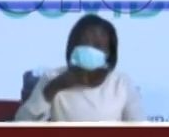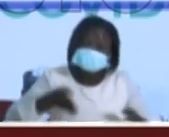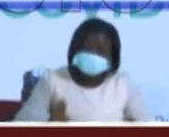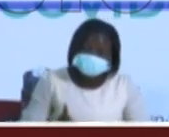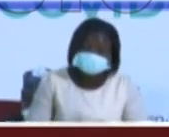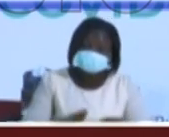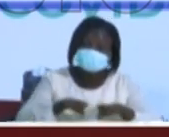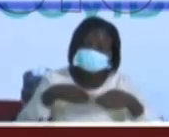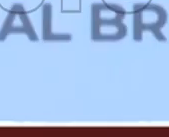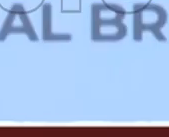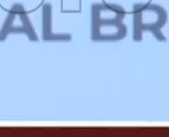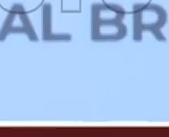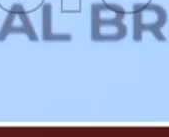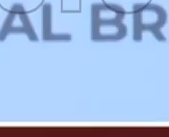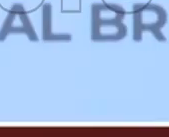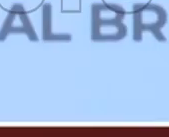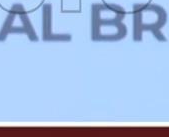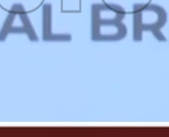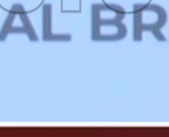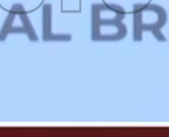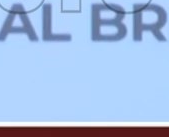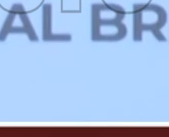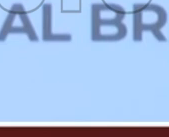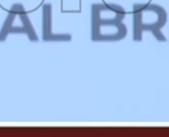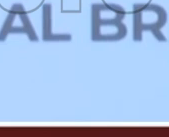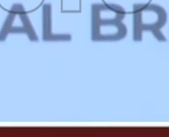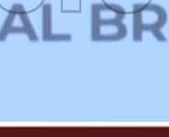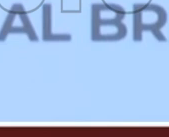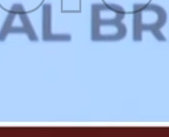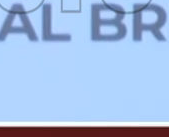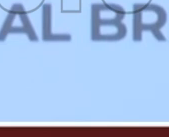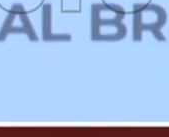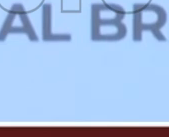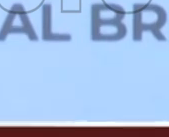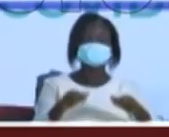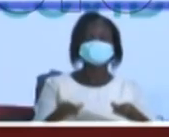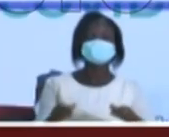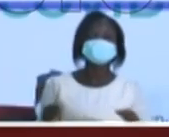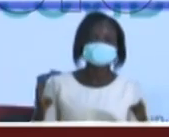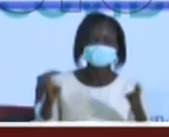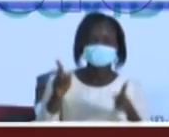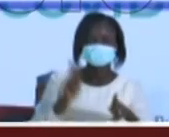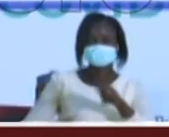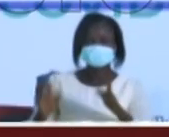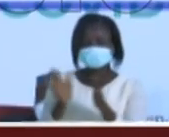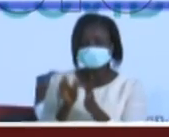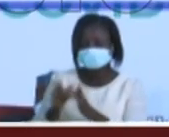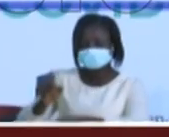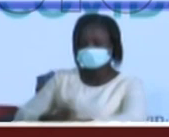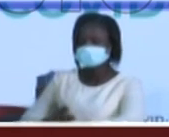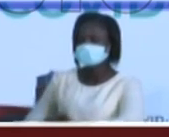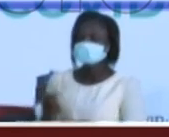to operate by state governments. We strongly recommend limiting congregational contact times,